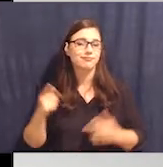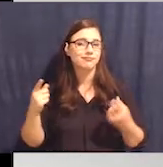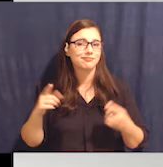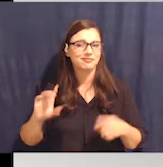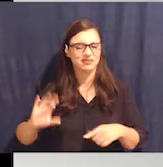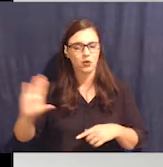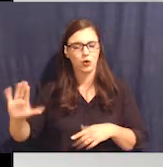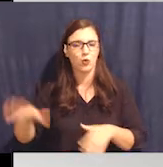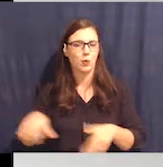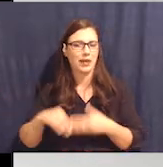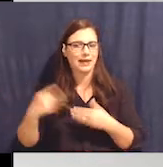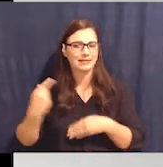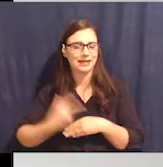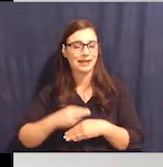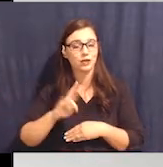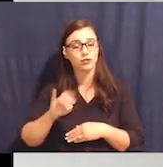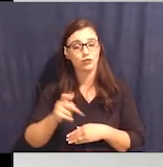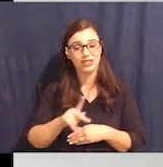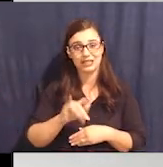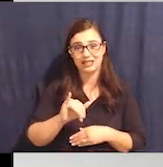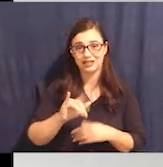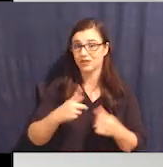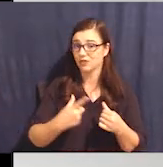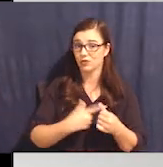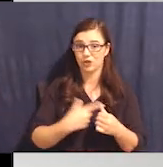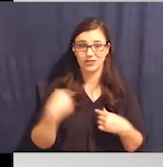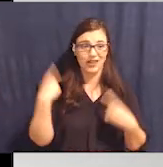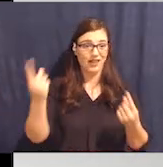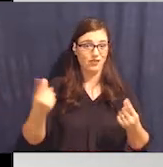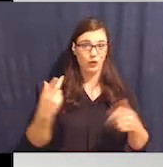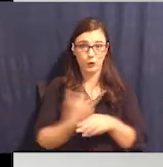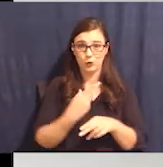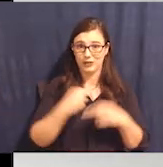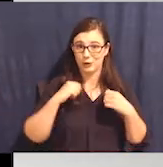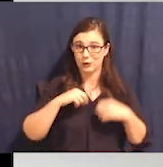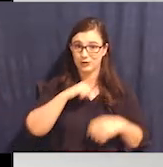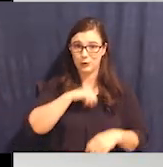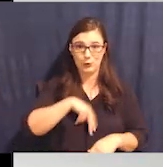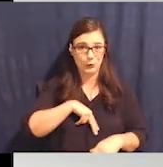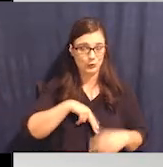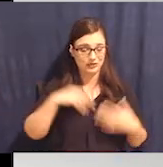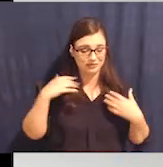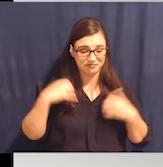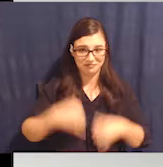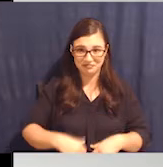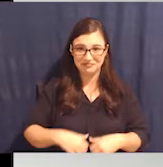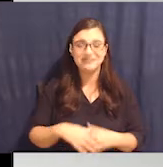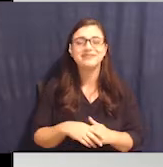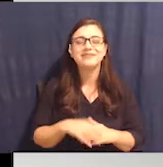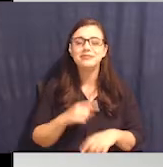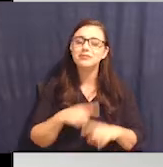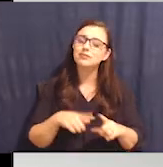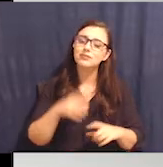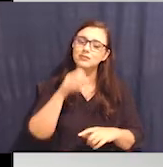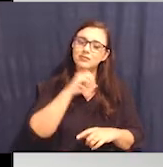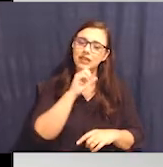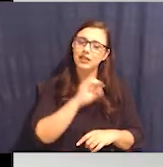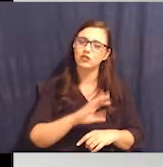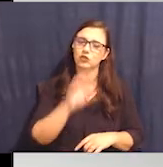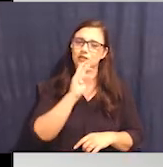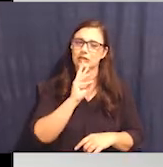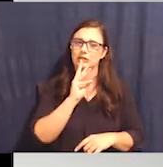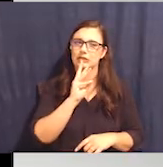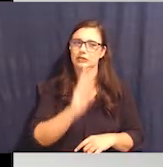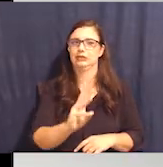This was the occasion of her wedding. Ricky is wearing his first suit ever. And at the age